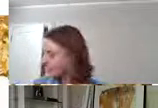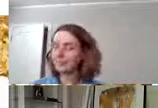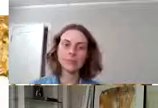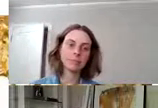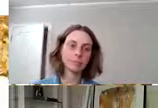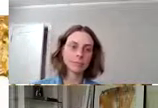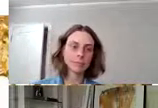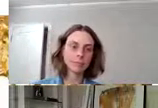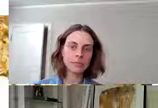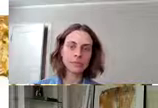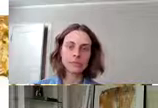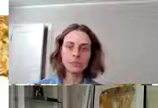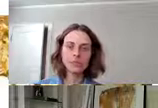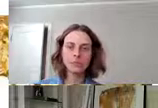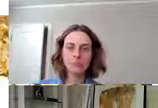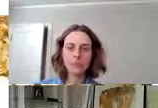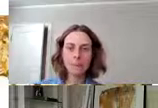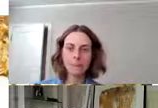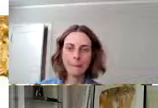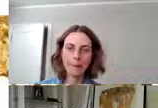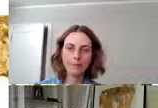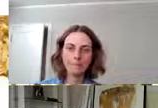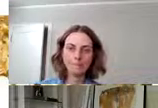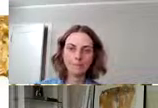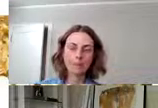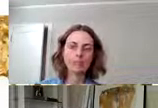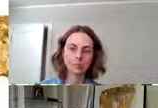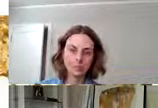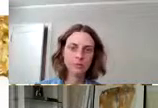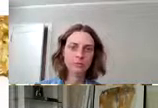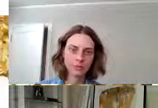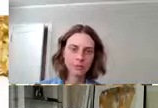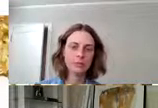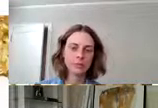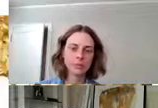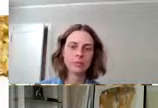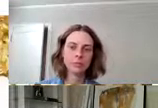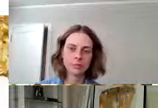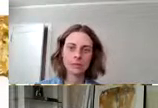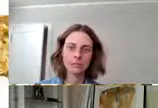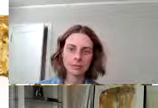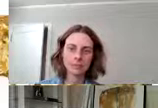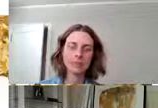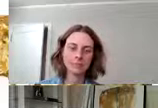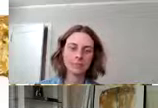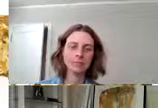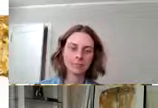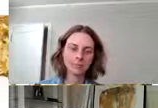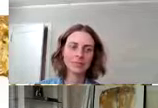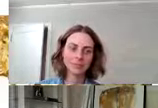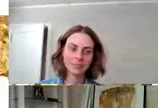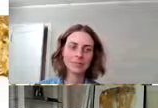to marvel at the mix of fantastic Gilded Age, Mediterranean, and Spanish colonial revival architecture that is